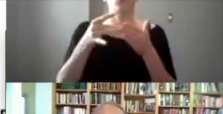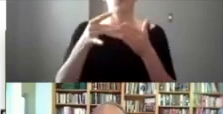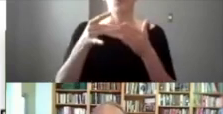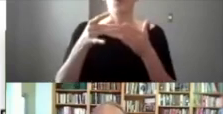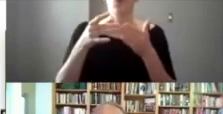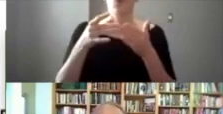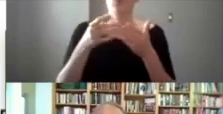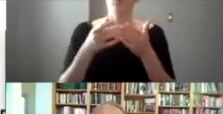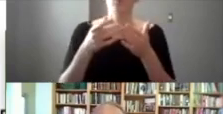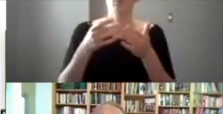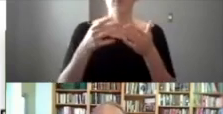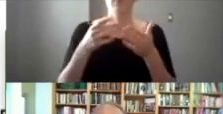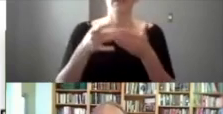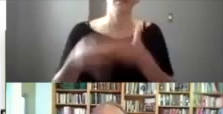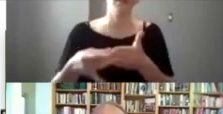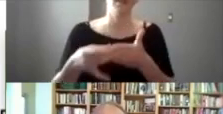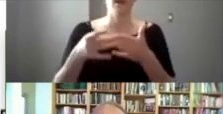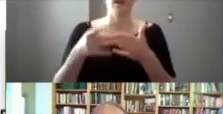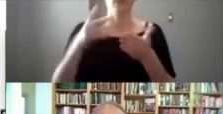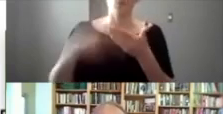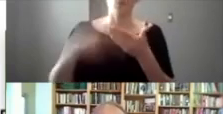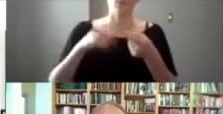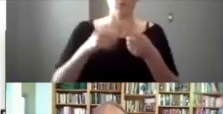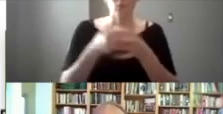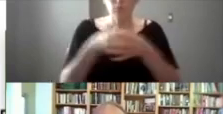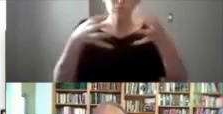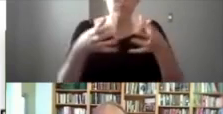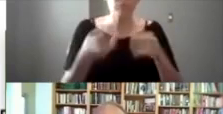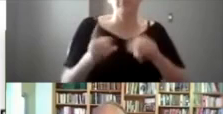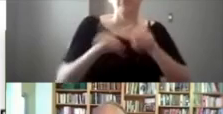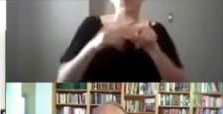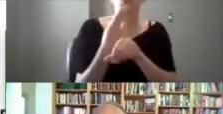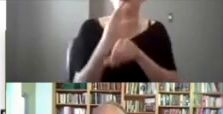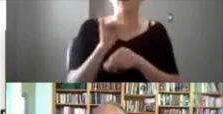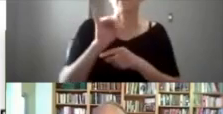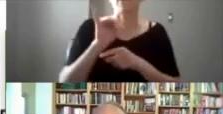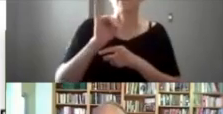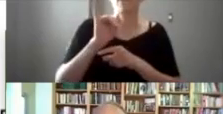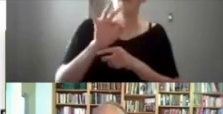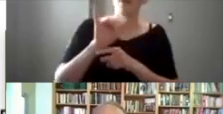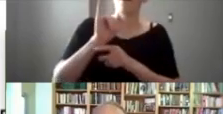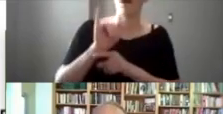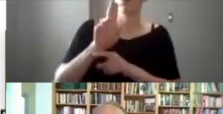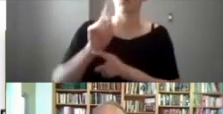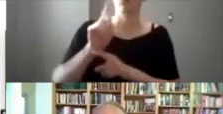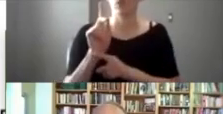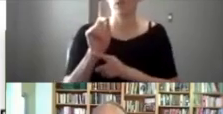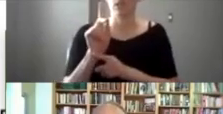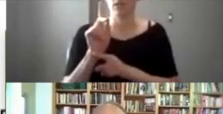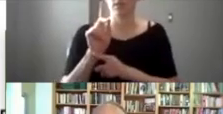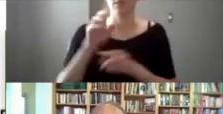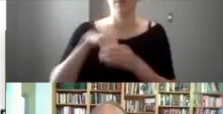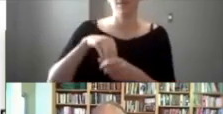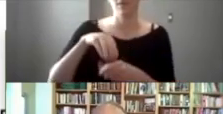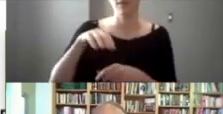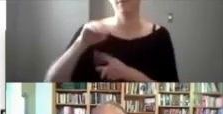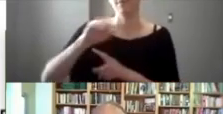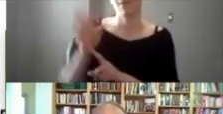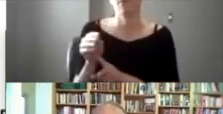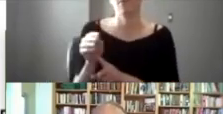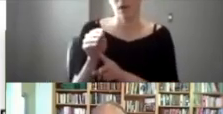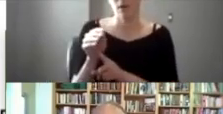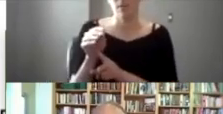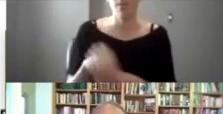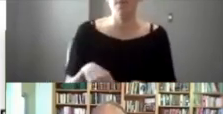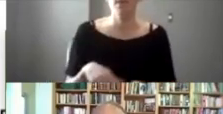public health sector in Kenya in partnership with International Contraceptive Association Foundation and the